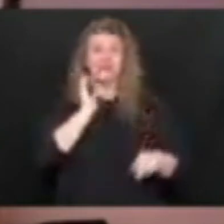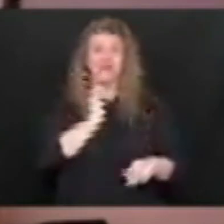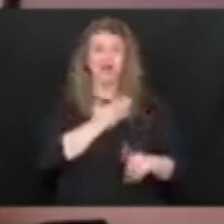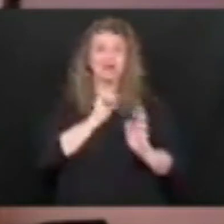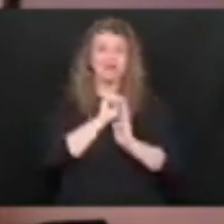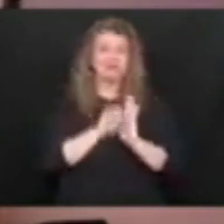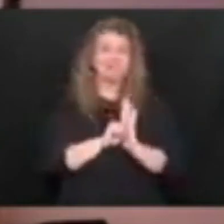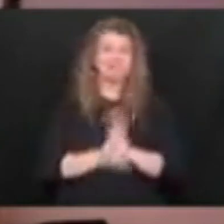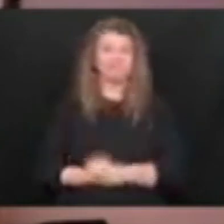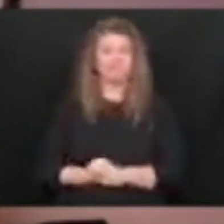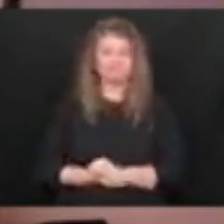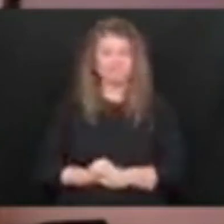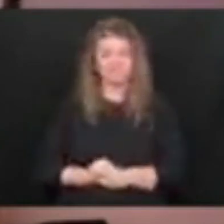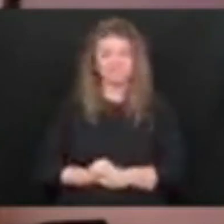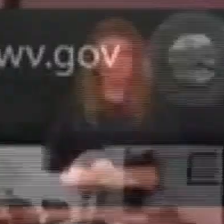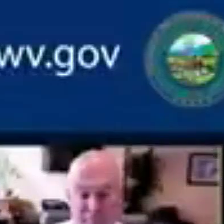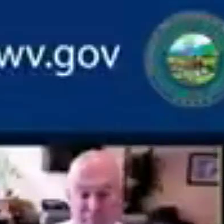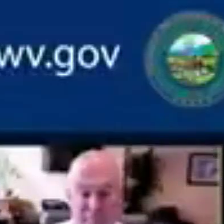citizens.